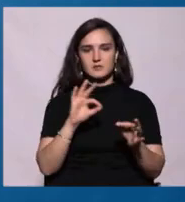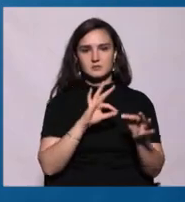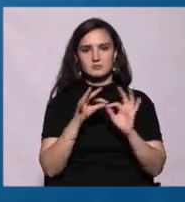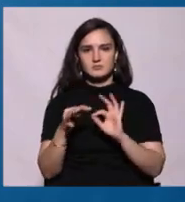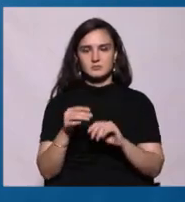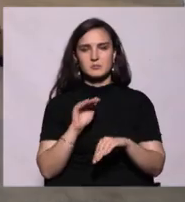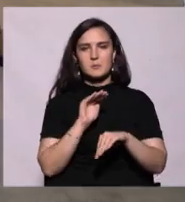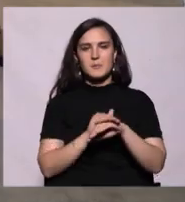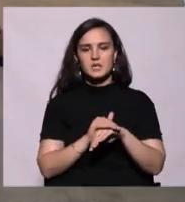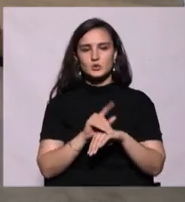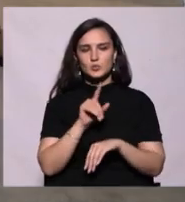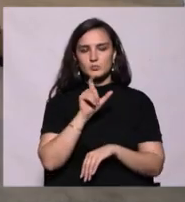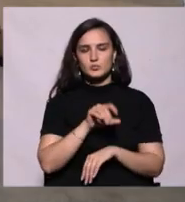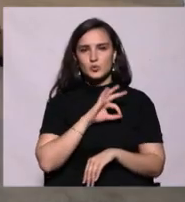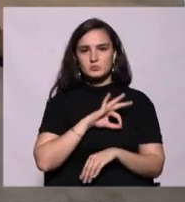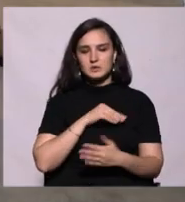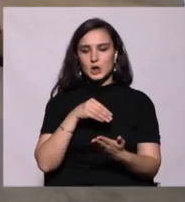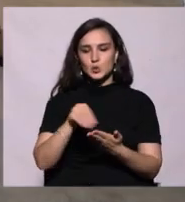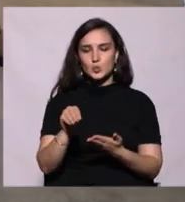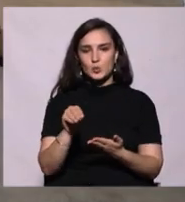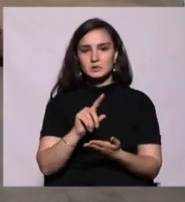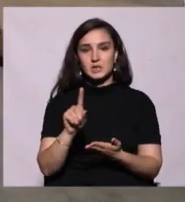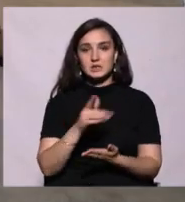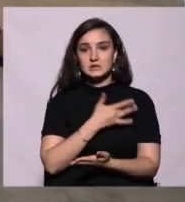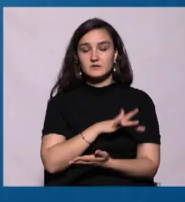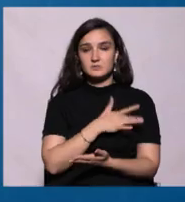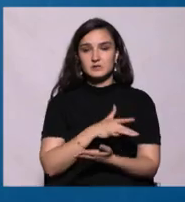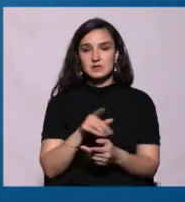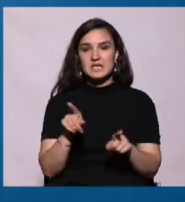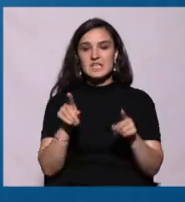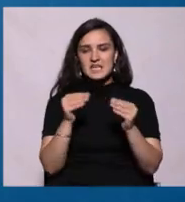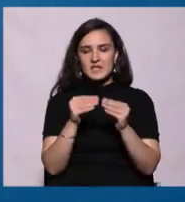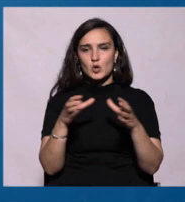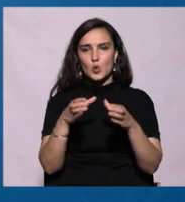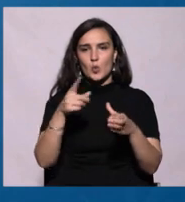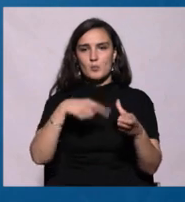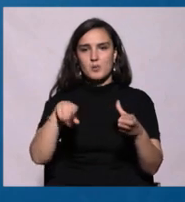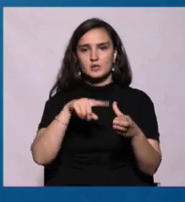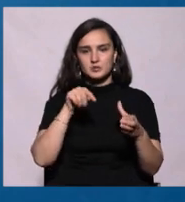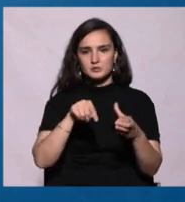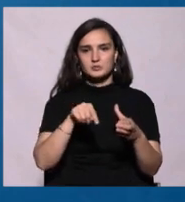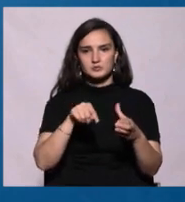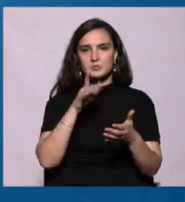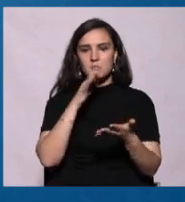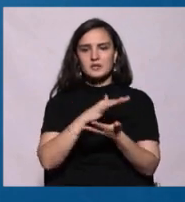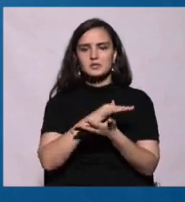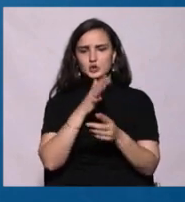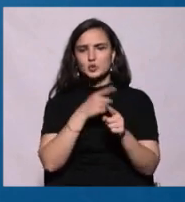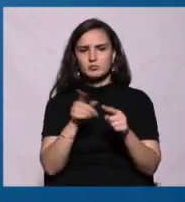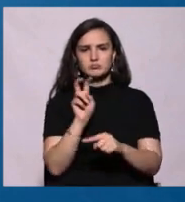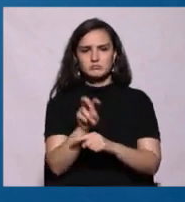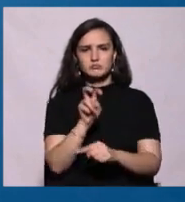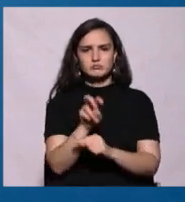The fact of a customer buying products or services from the same company over a long period of